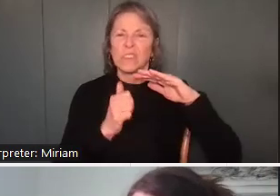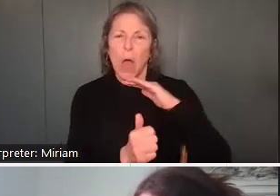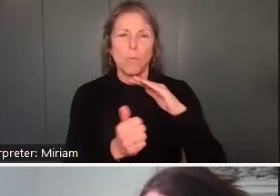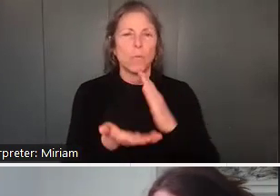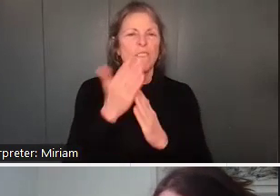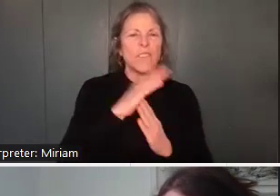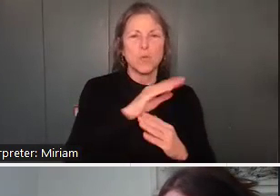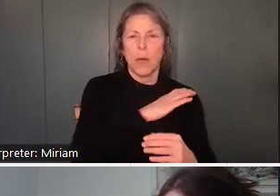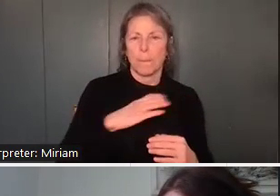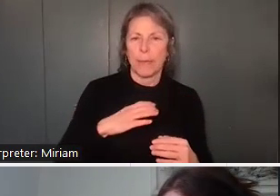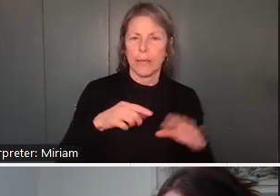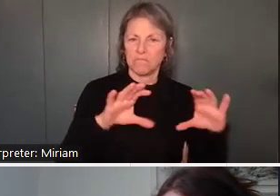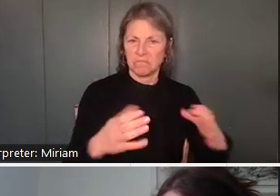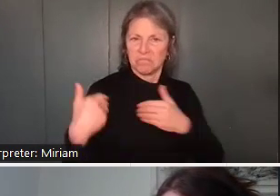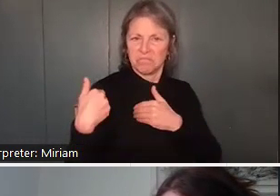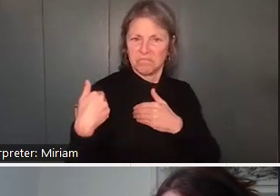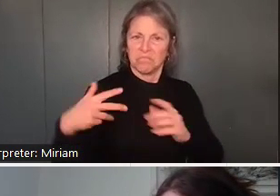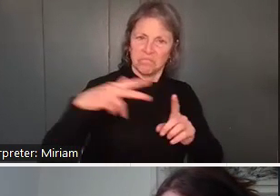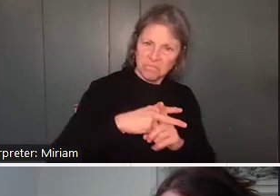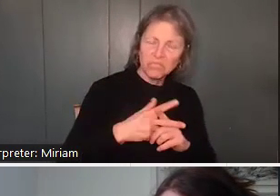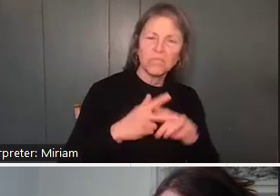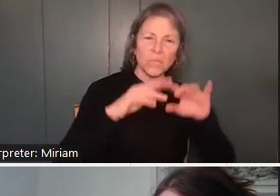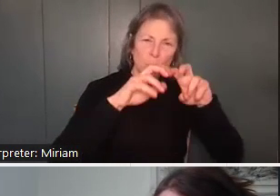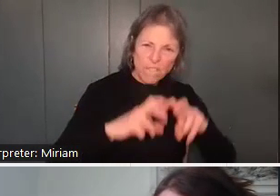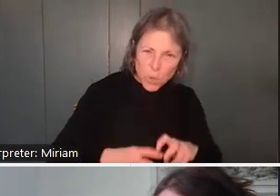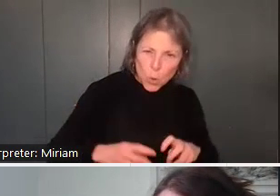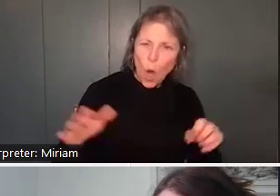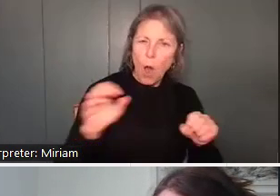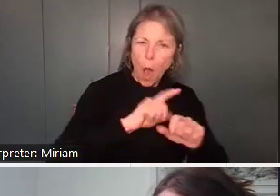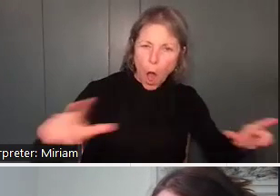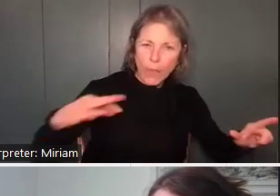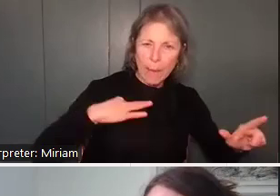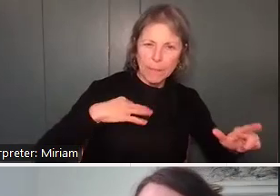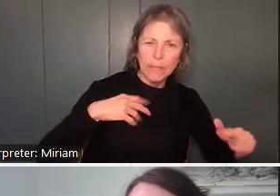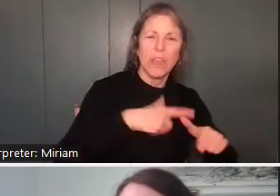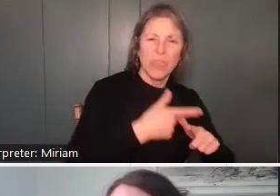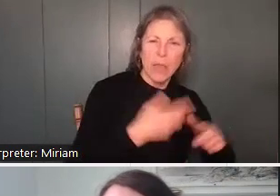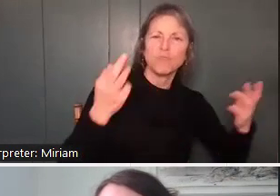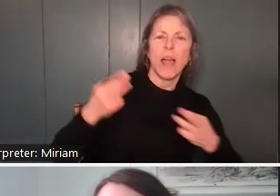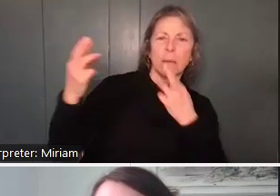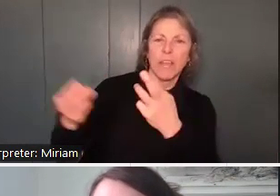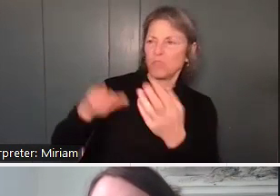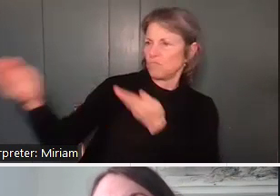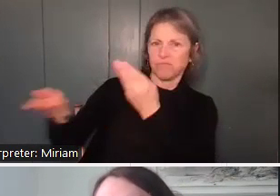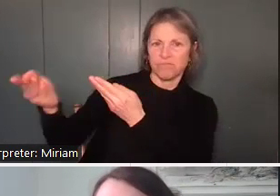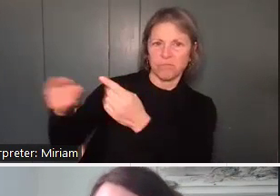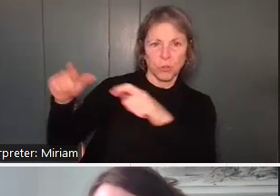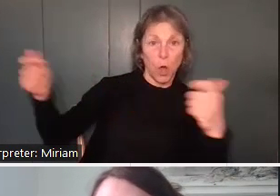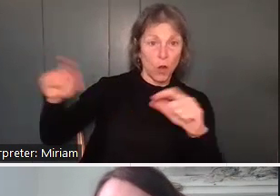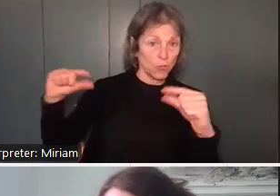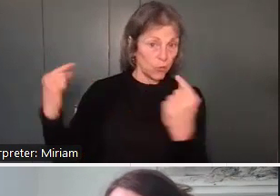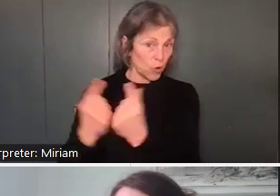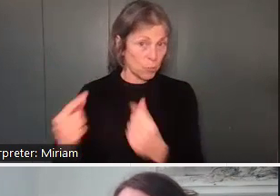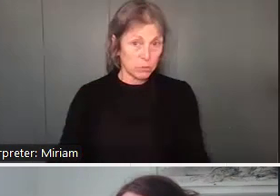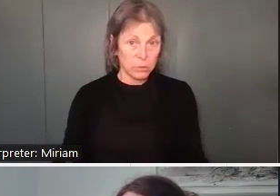that would kind of review all the applicants and then bring to the larger group, make recommendations to the larger group. Does that